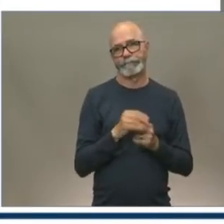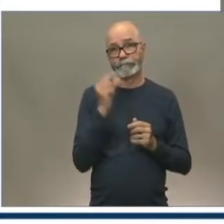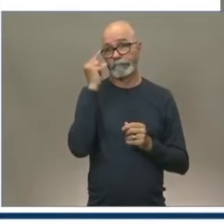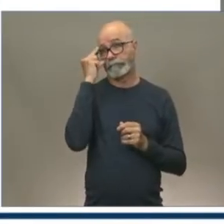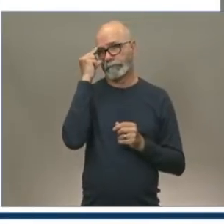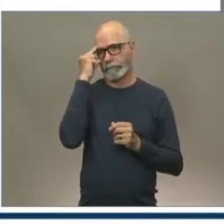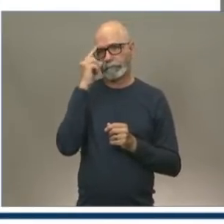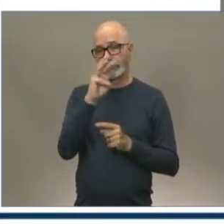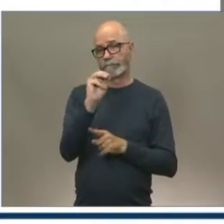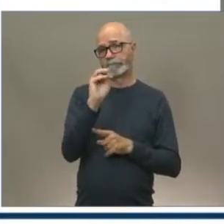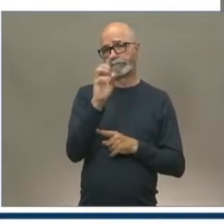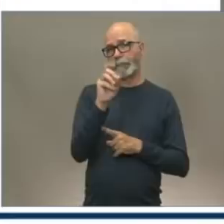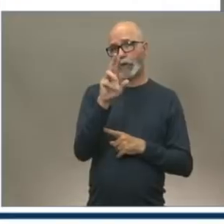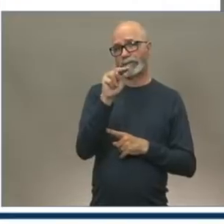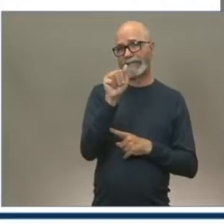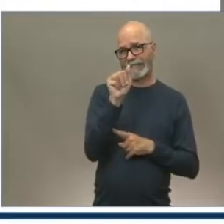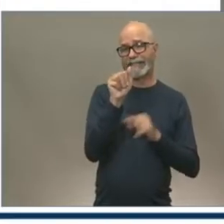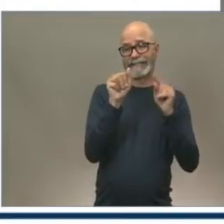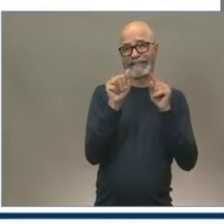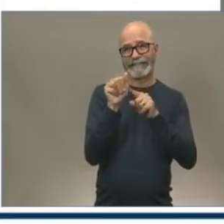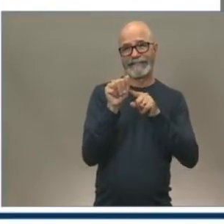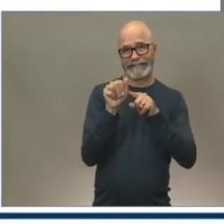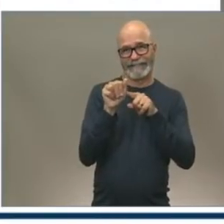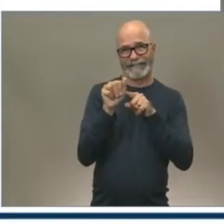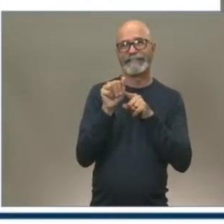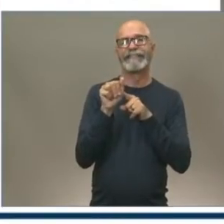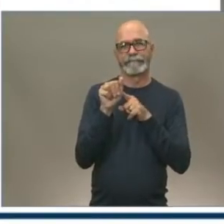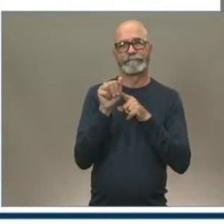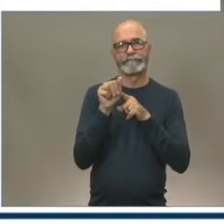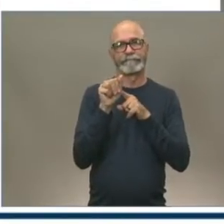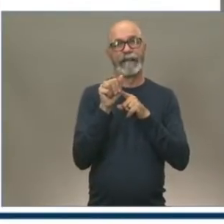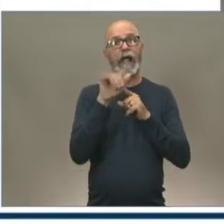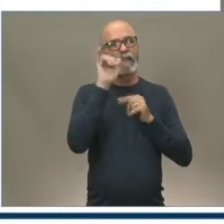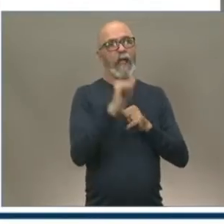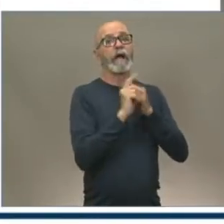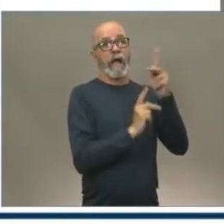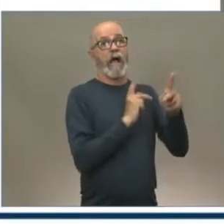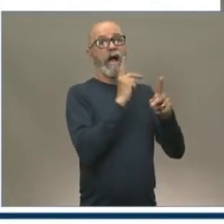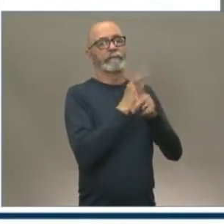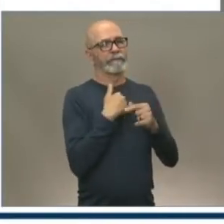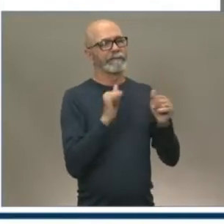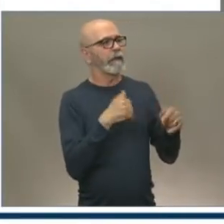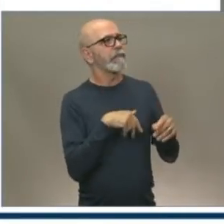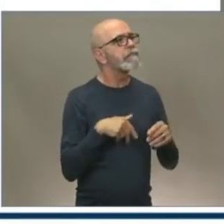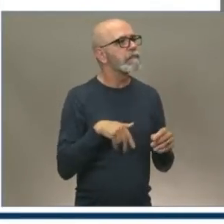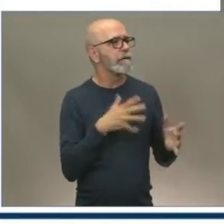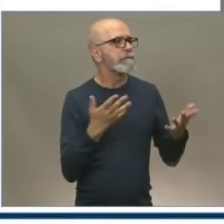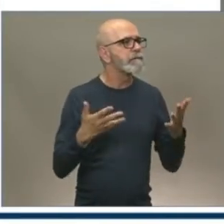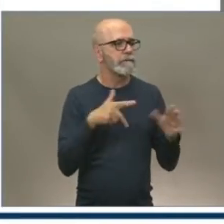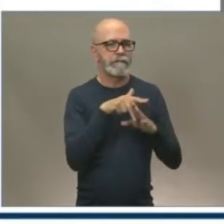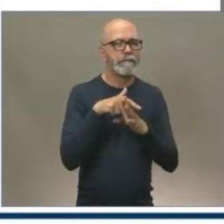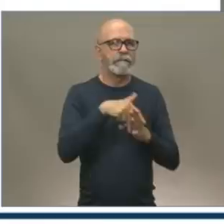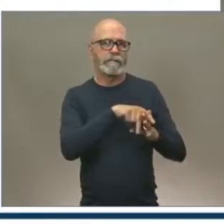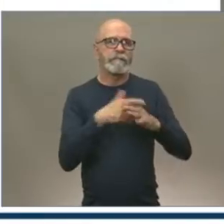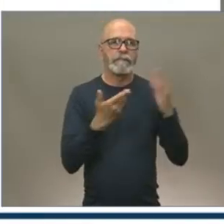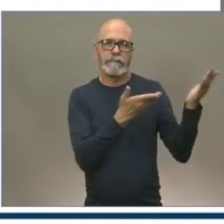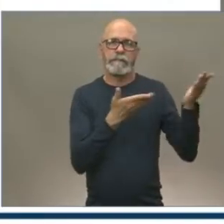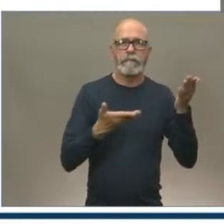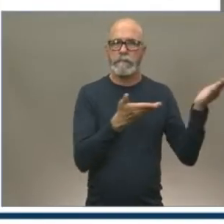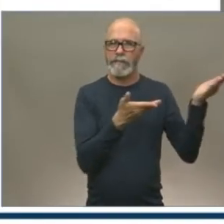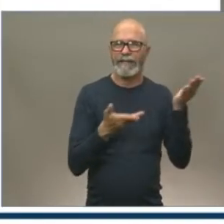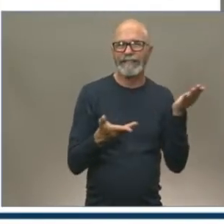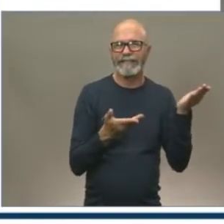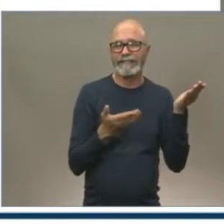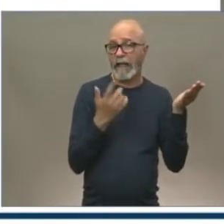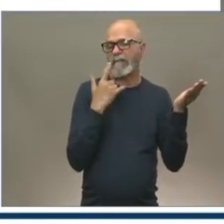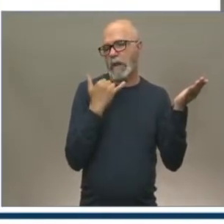is the slowdown and delays in the Moderna vaccine. I'm not aware that in the short term, we're getting filled